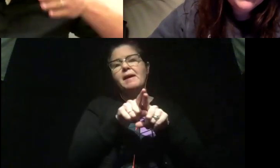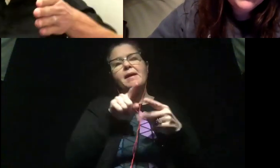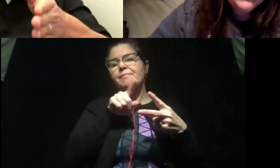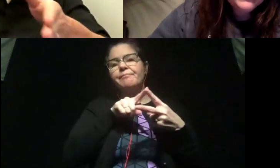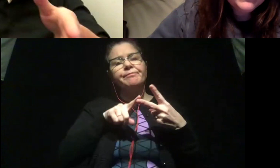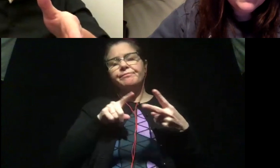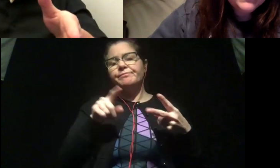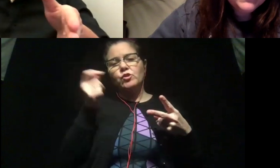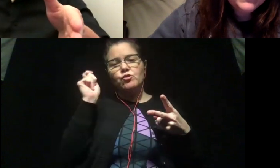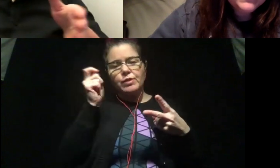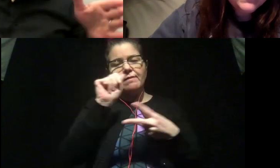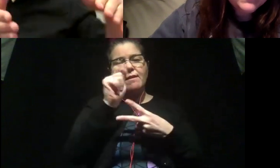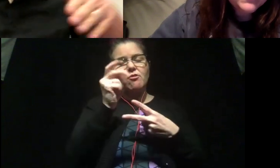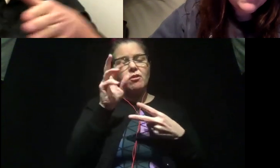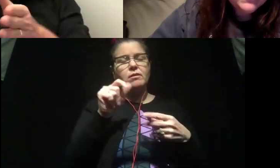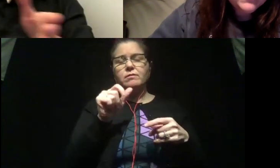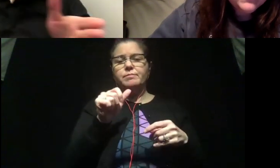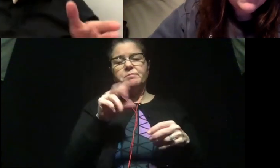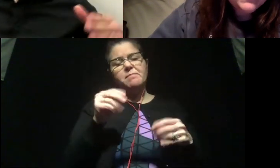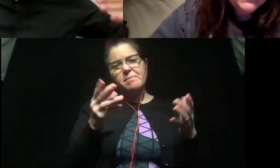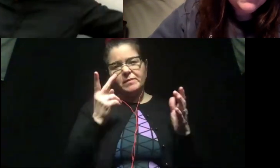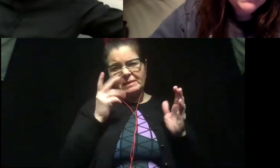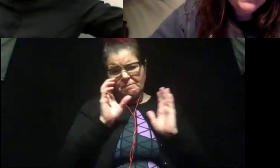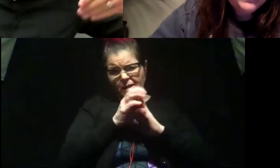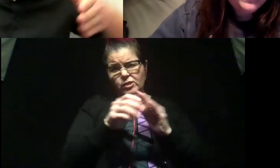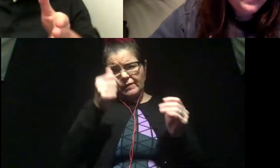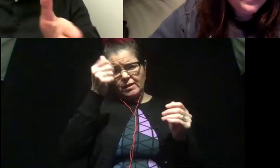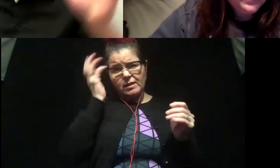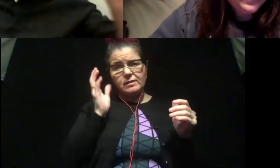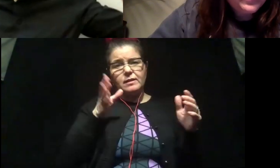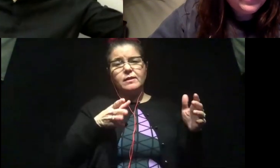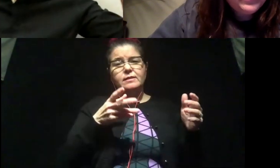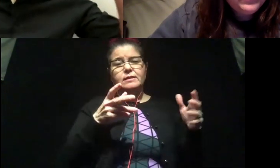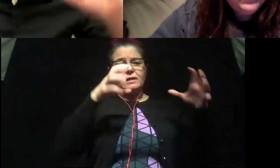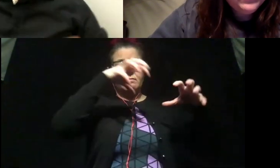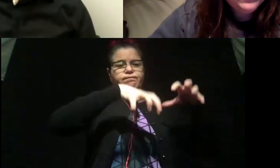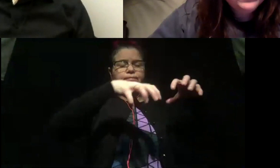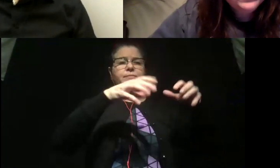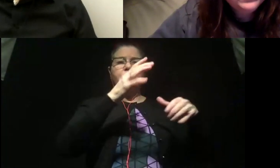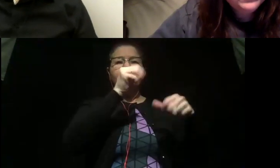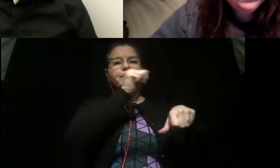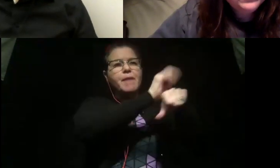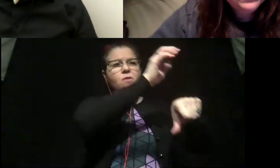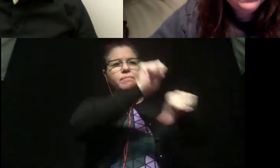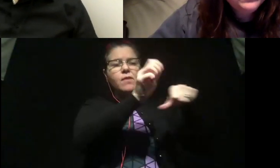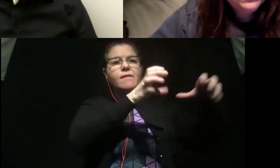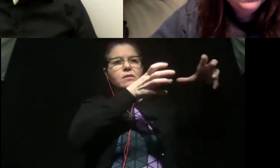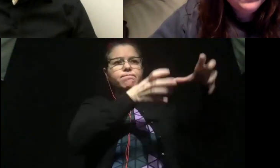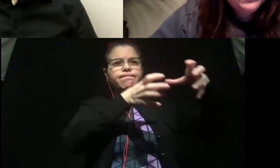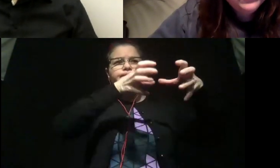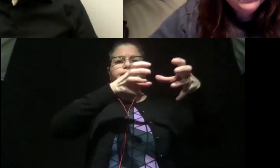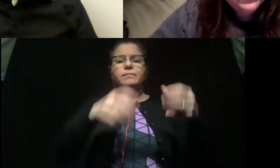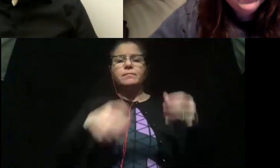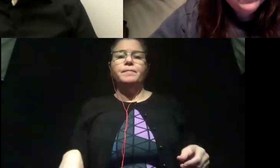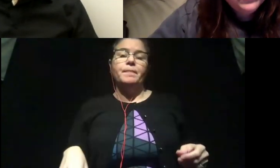have big glaciers that flow down these valleys. Maybe you've seen pictures of these glaciers flowing down between mountains. There's a lot